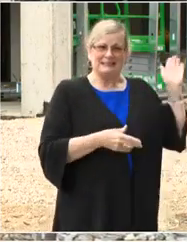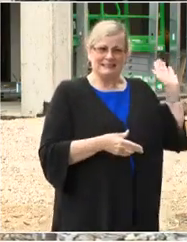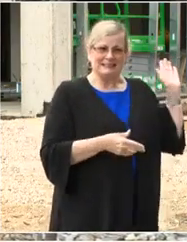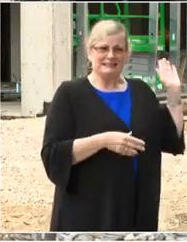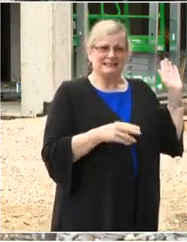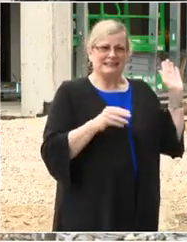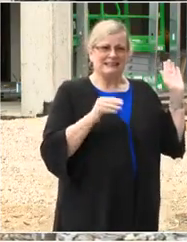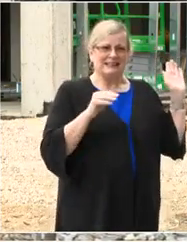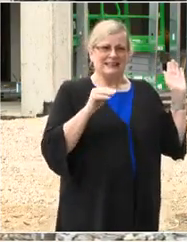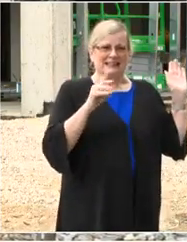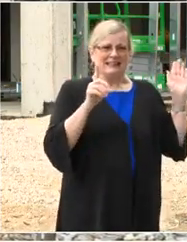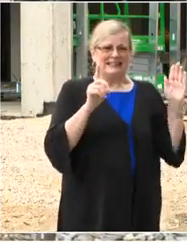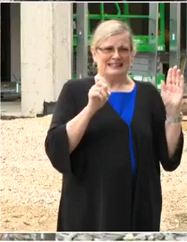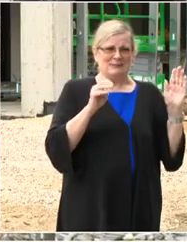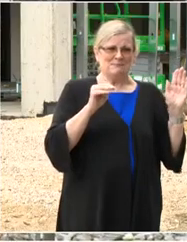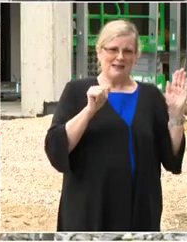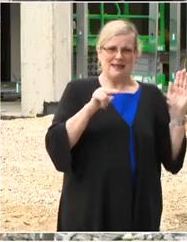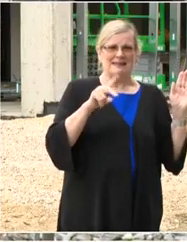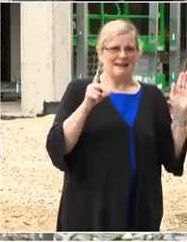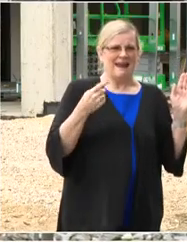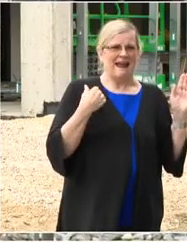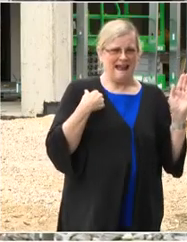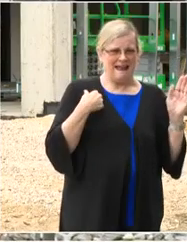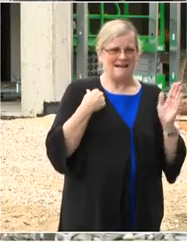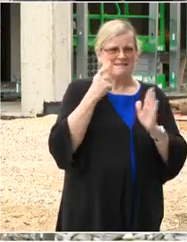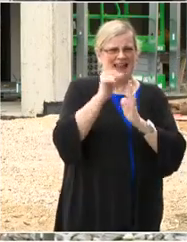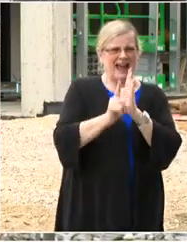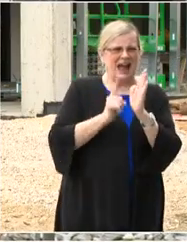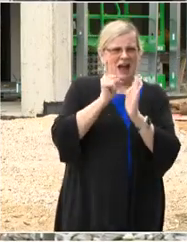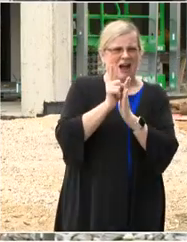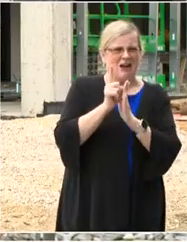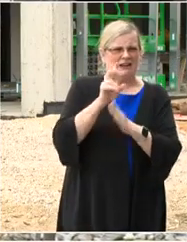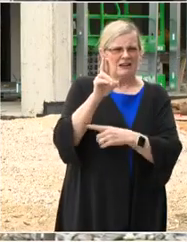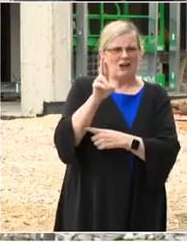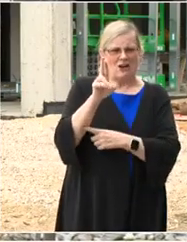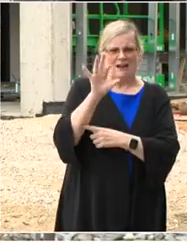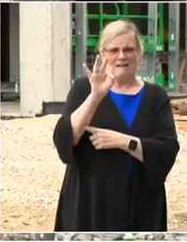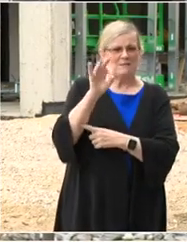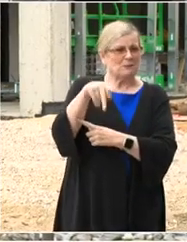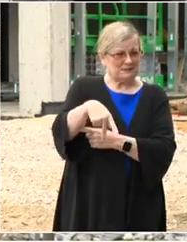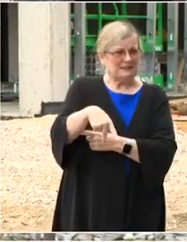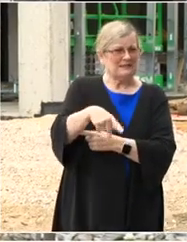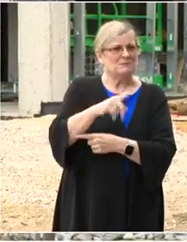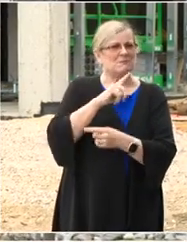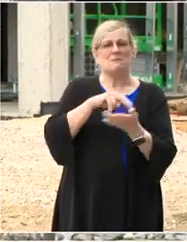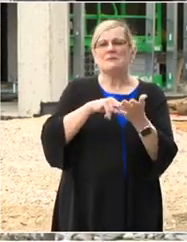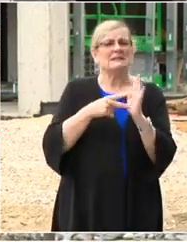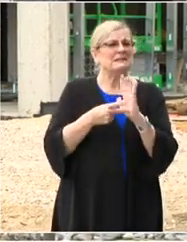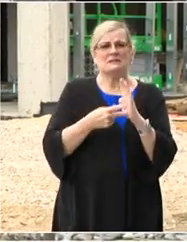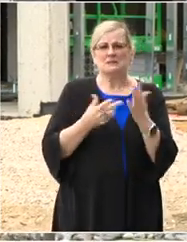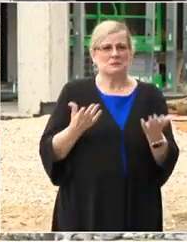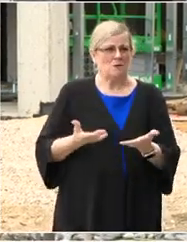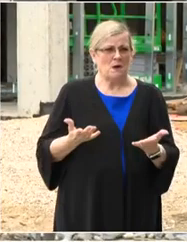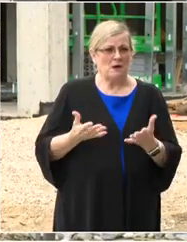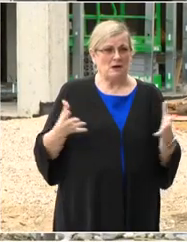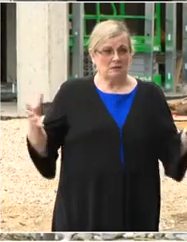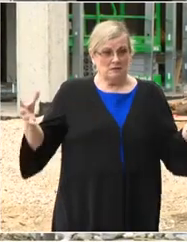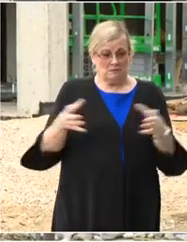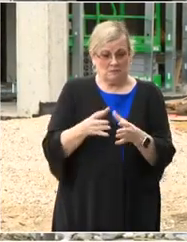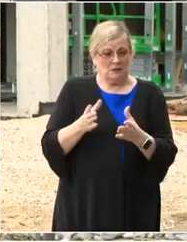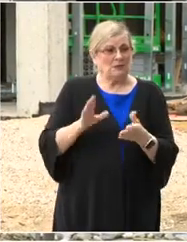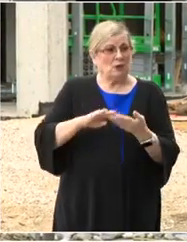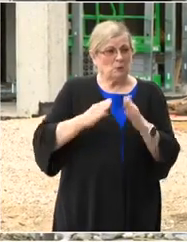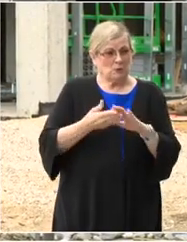had the opportunity to do an Our RFP for this project. And what Our RFP does is it brings the community together on the front end